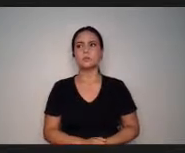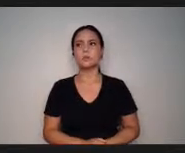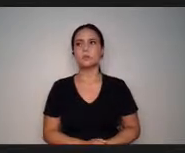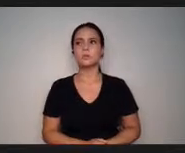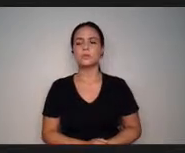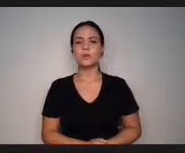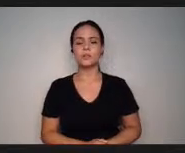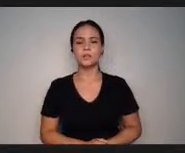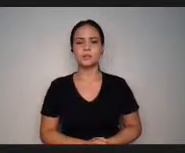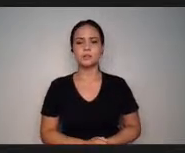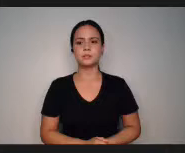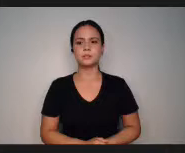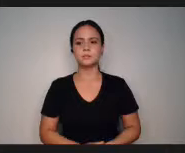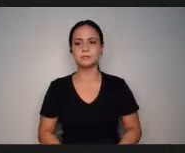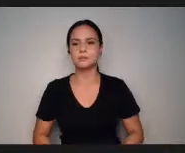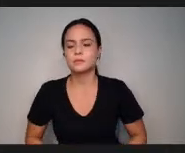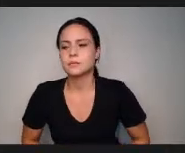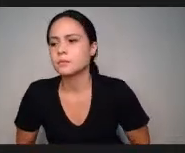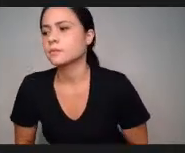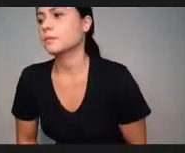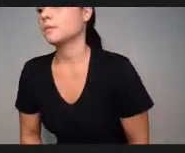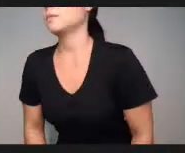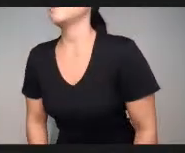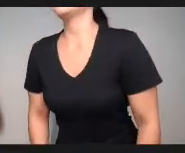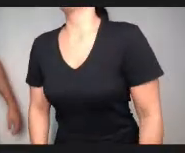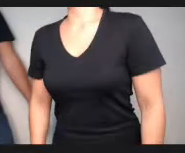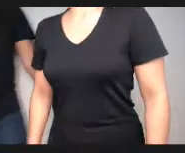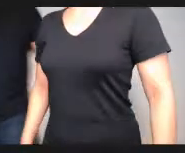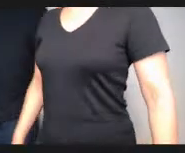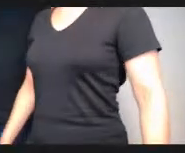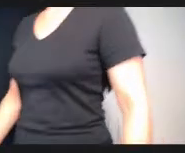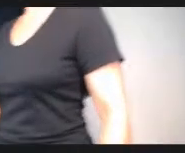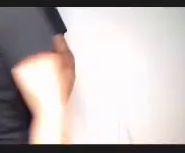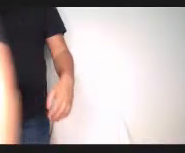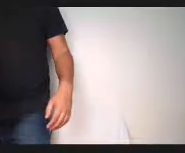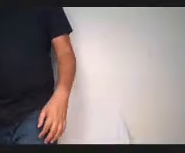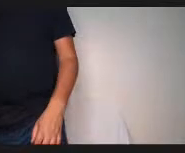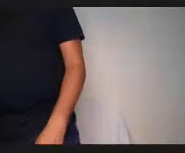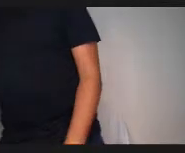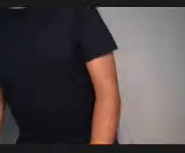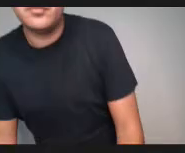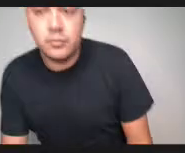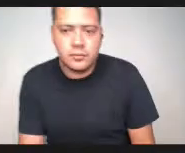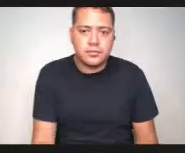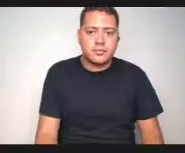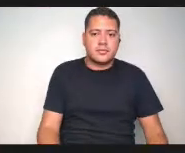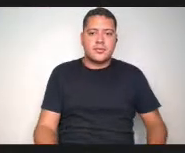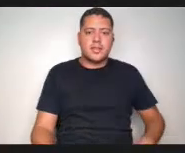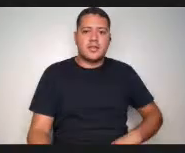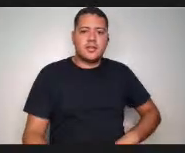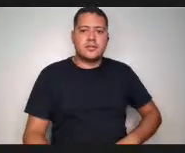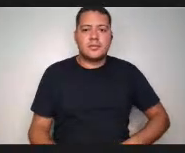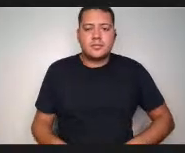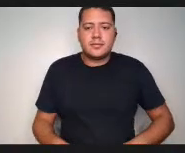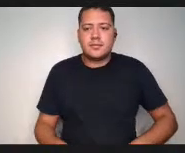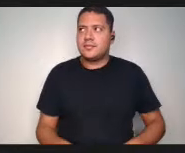the idea that NIOSH had was that these two together were more effective than each one